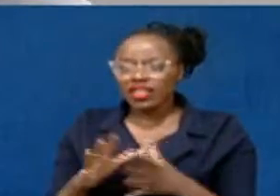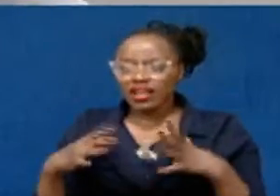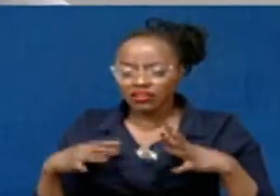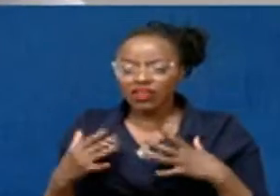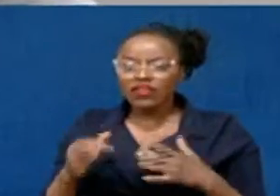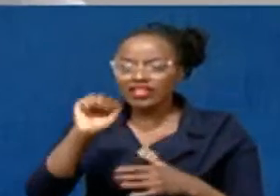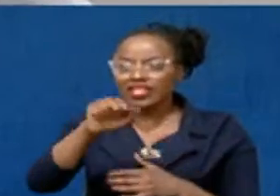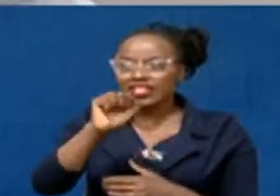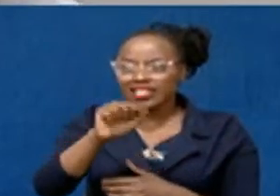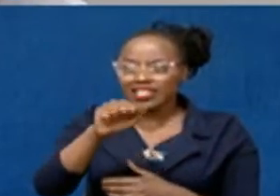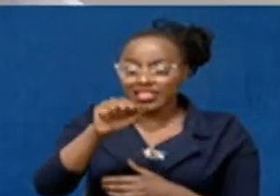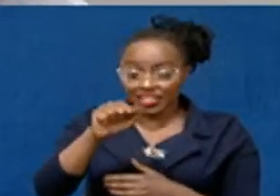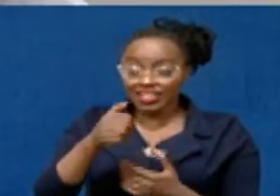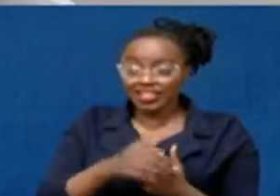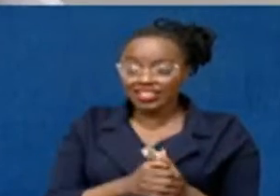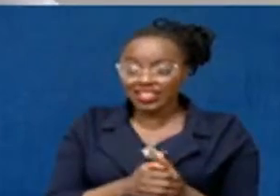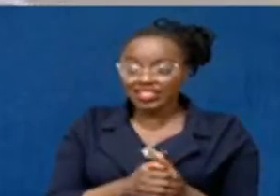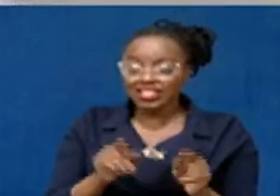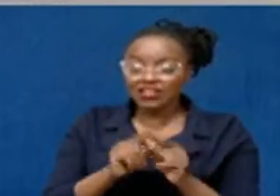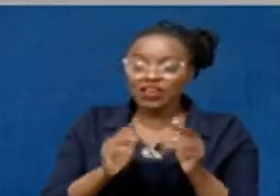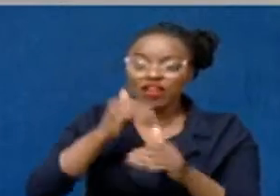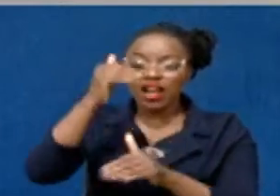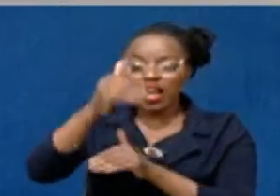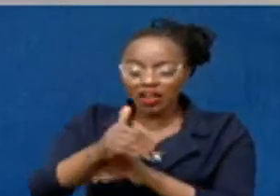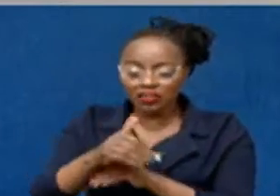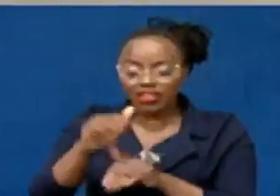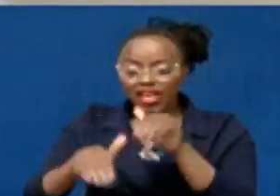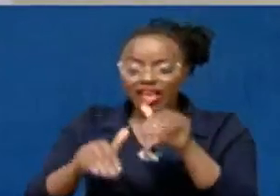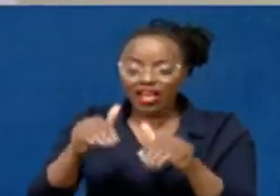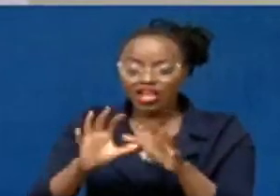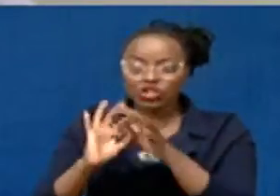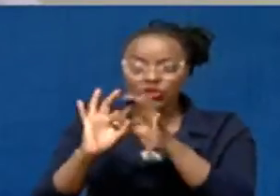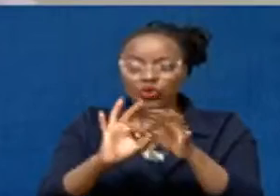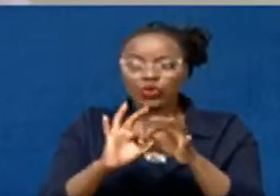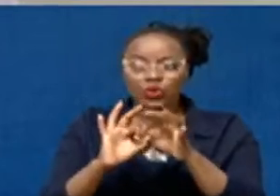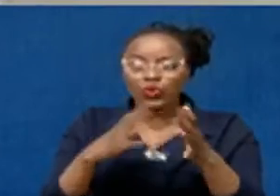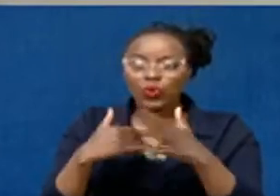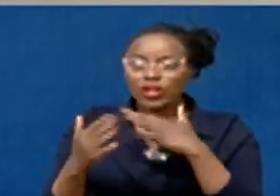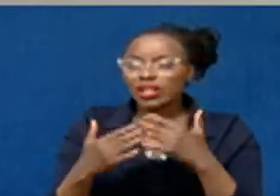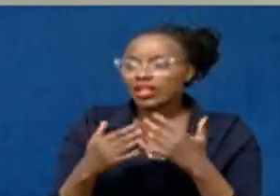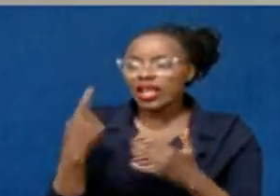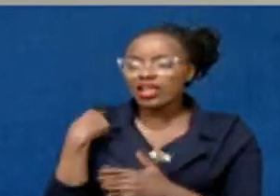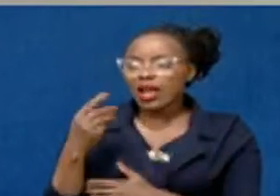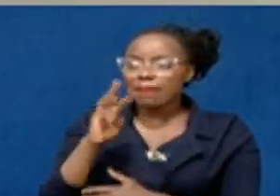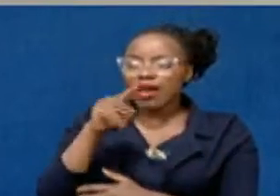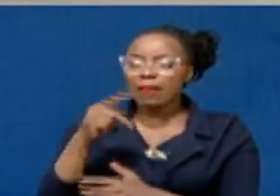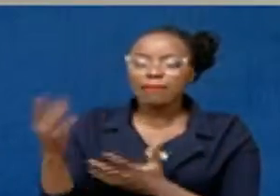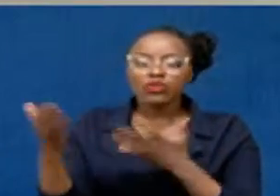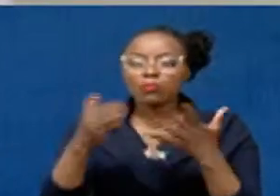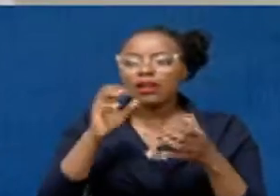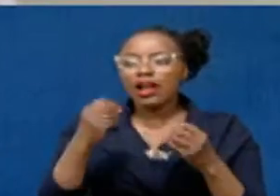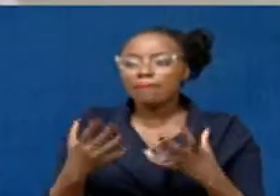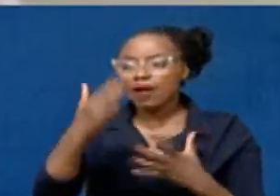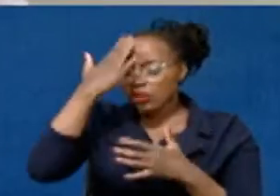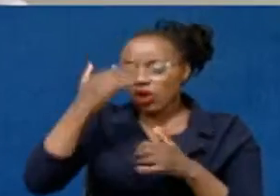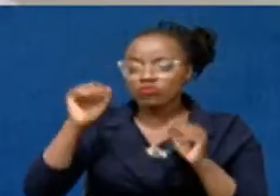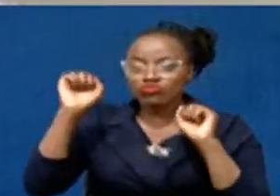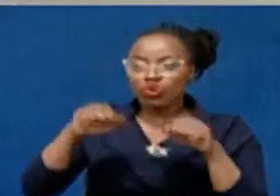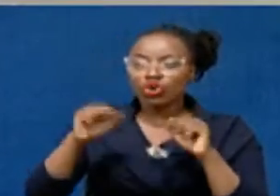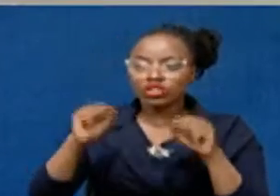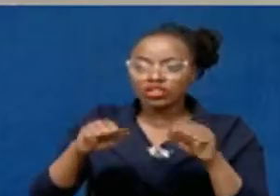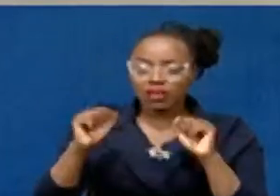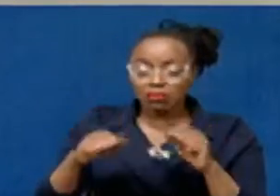break. Then there is the post-election coalition, where what number of MPs do you bring so that you can